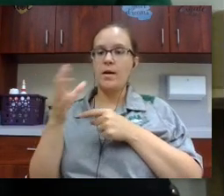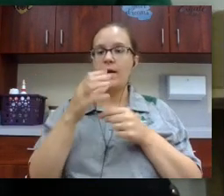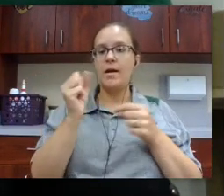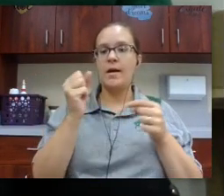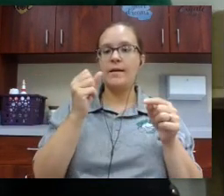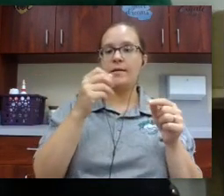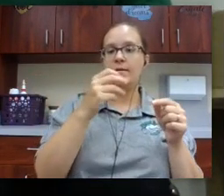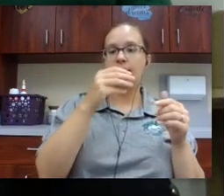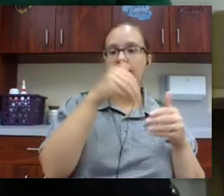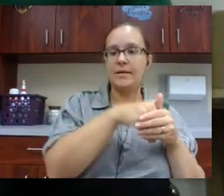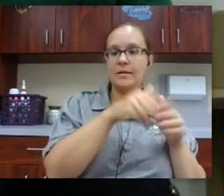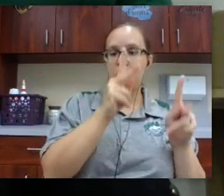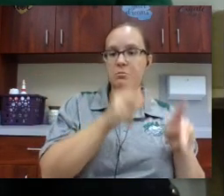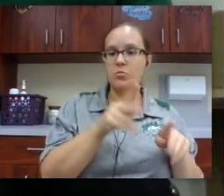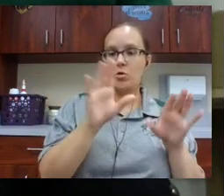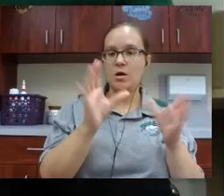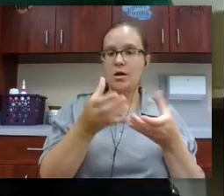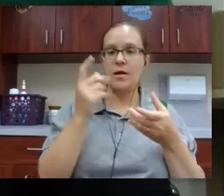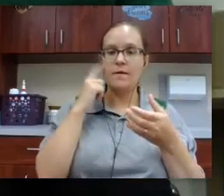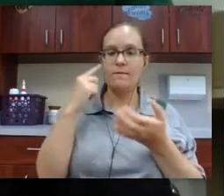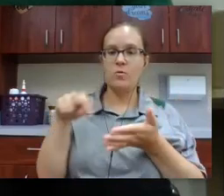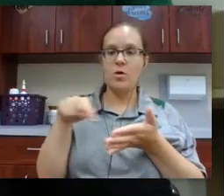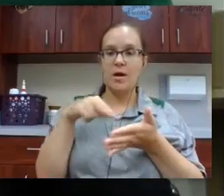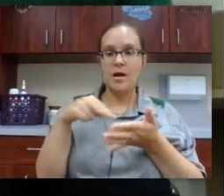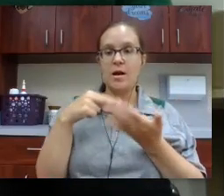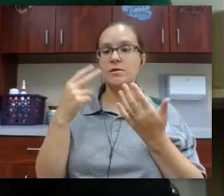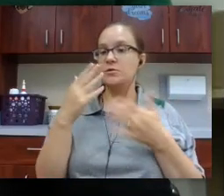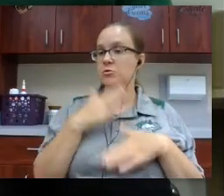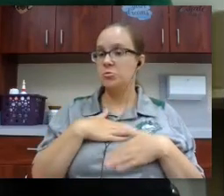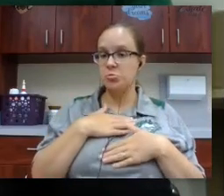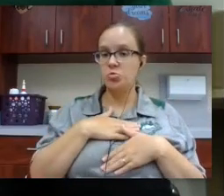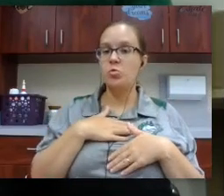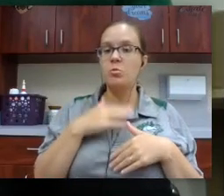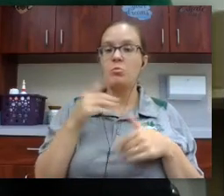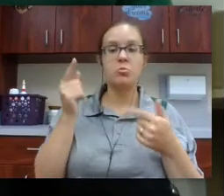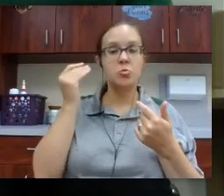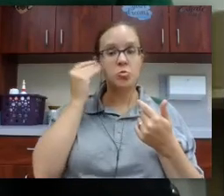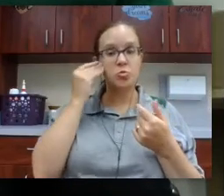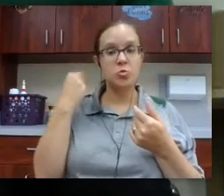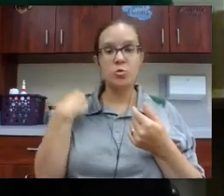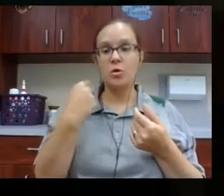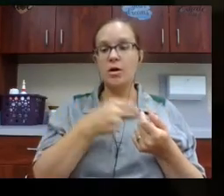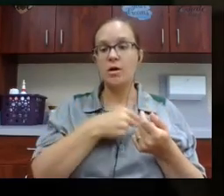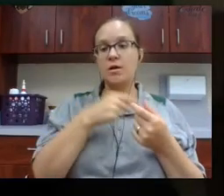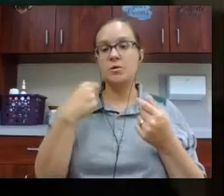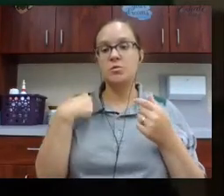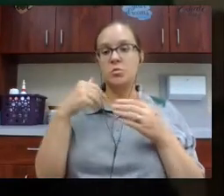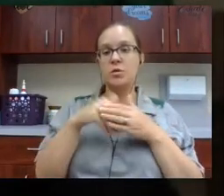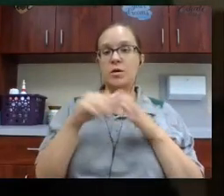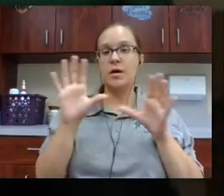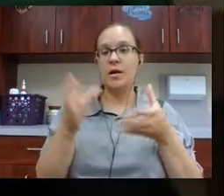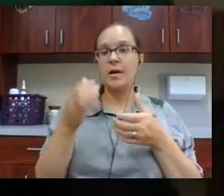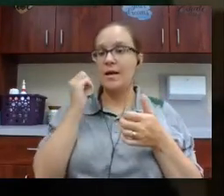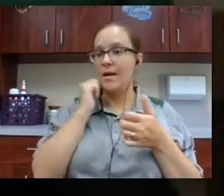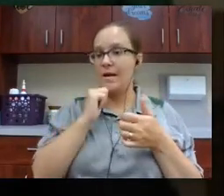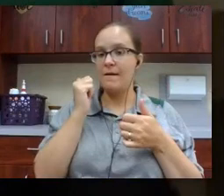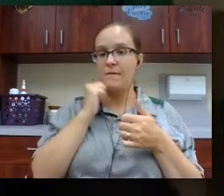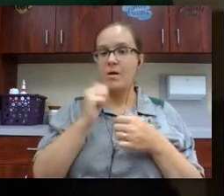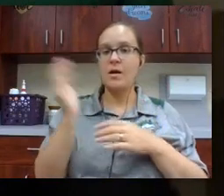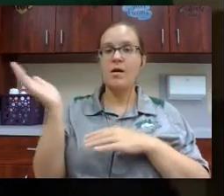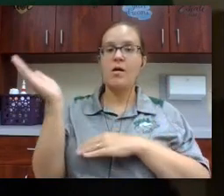very enjoyable. Ripple students, you know us. We're in classrooms every day, all